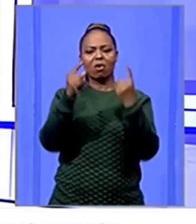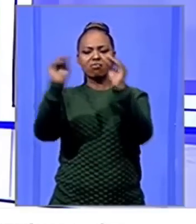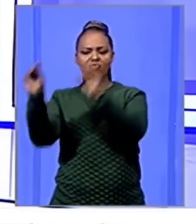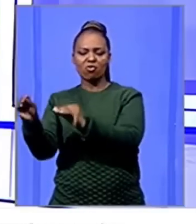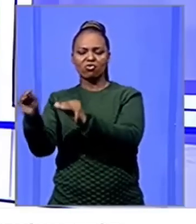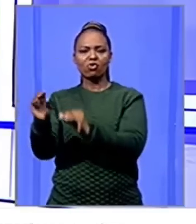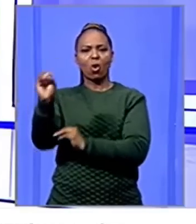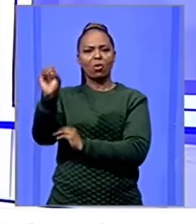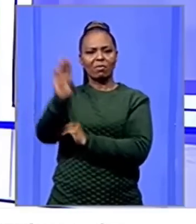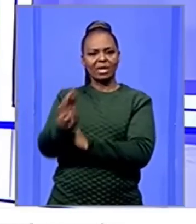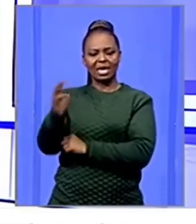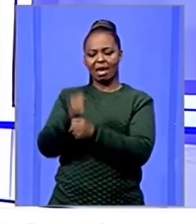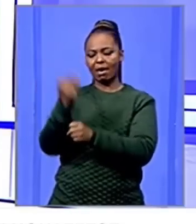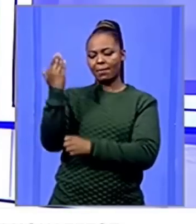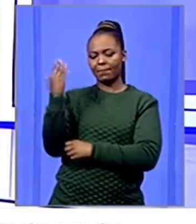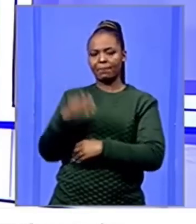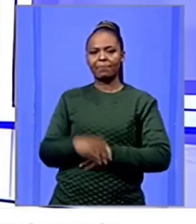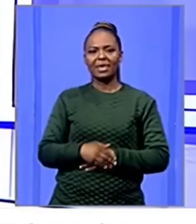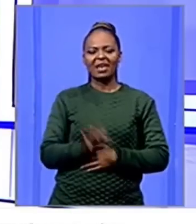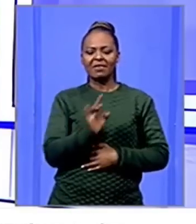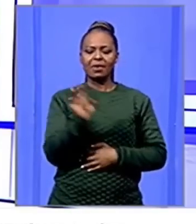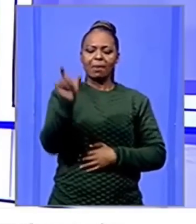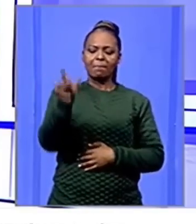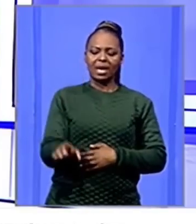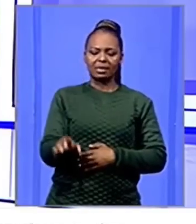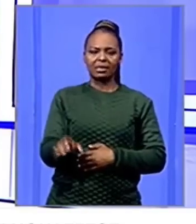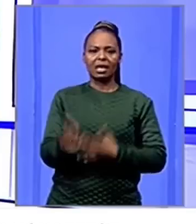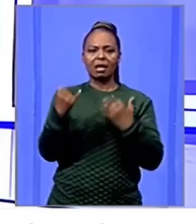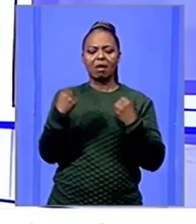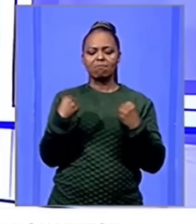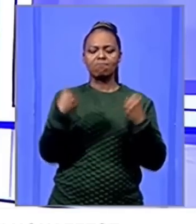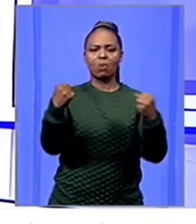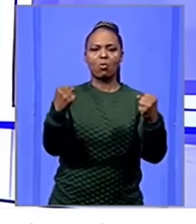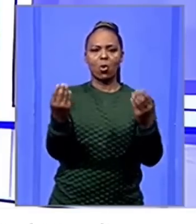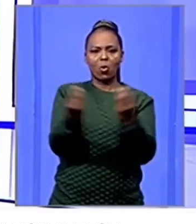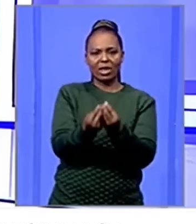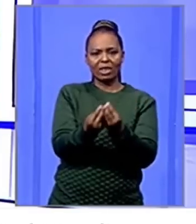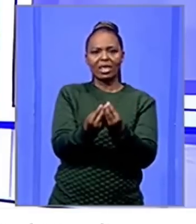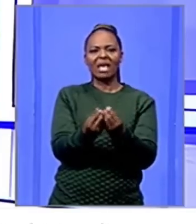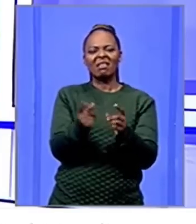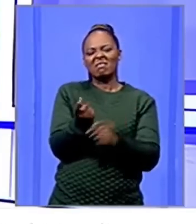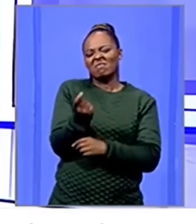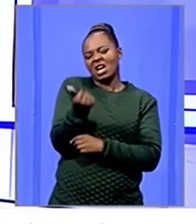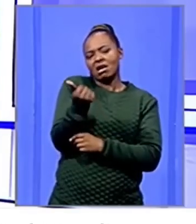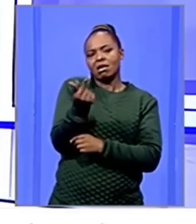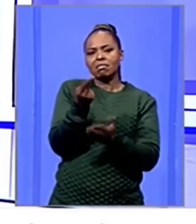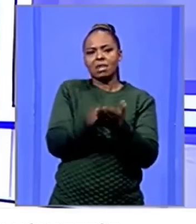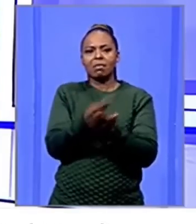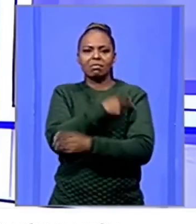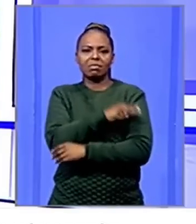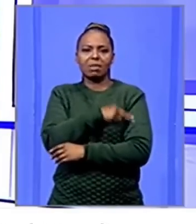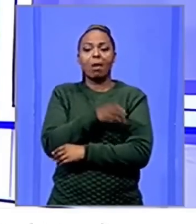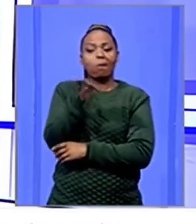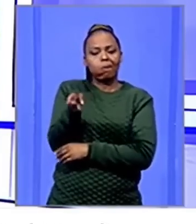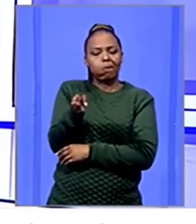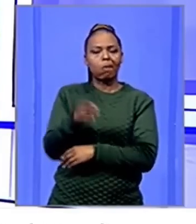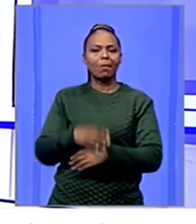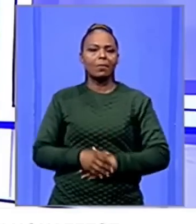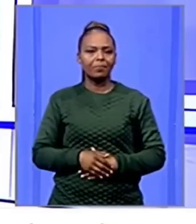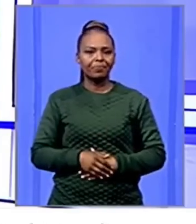Bloemfontein ngogola. Mopalami a le mongwe yo neng a le mo sejanageng le ene o dikgobalo mo go masisi le go tselwa kwa